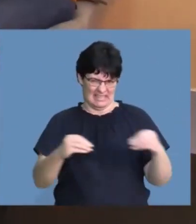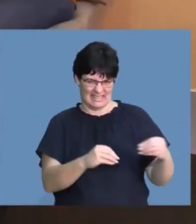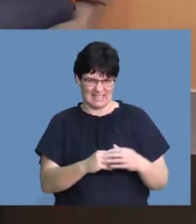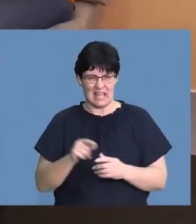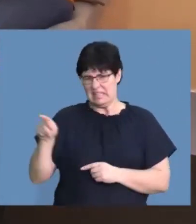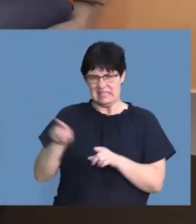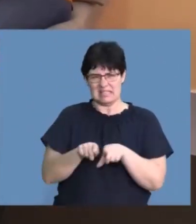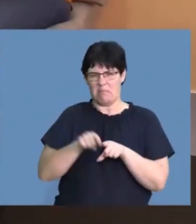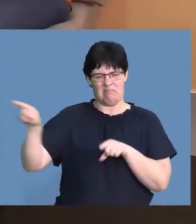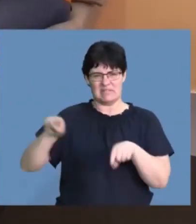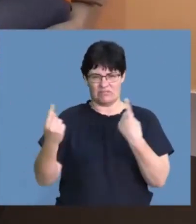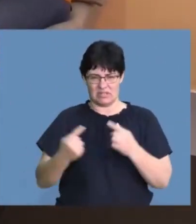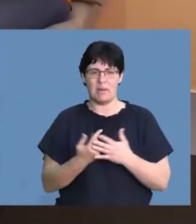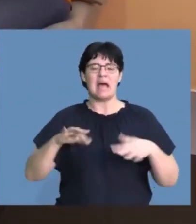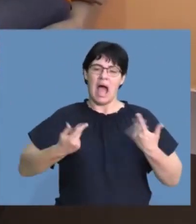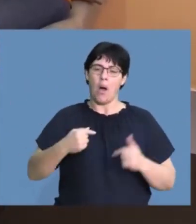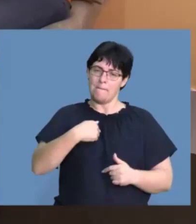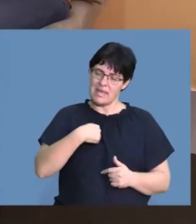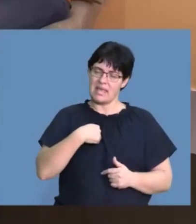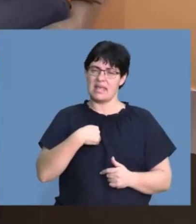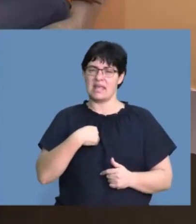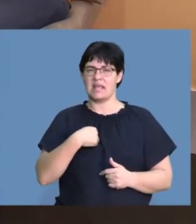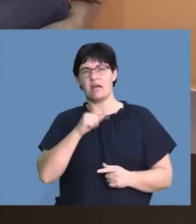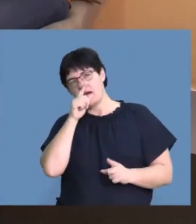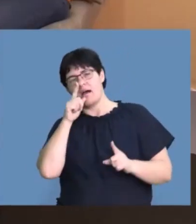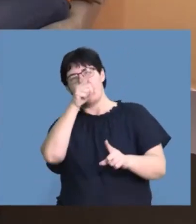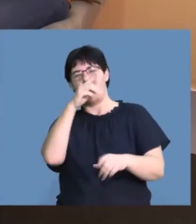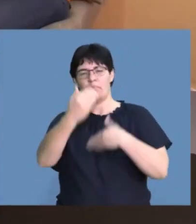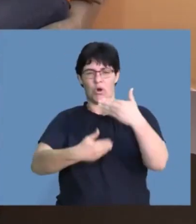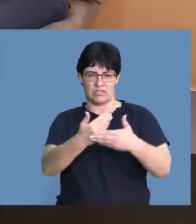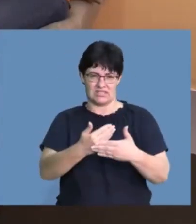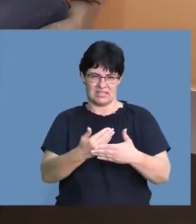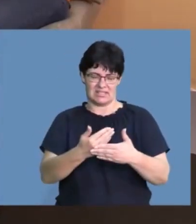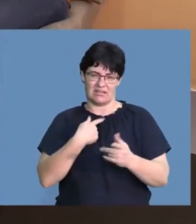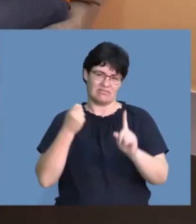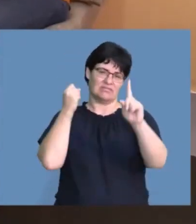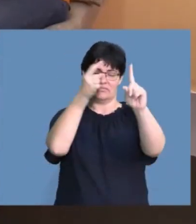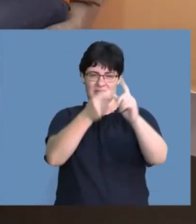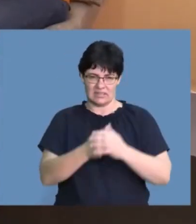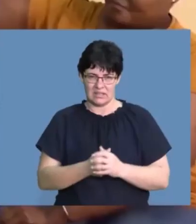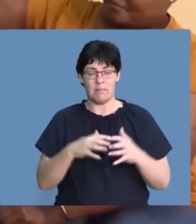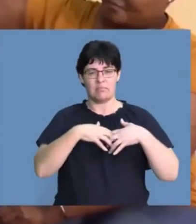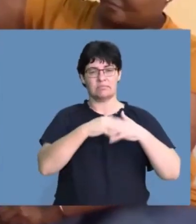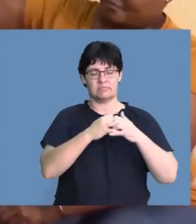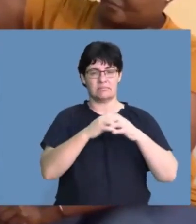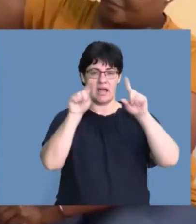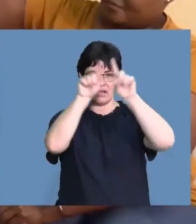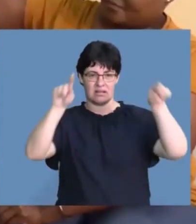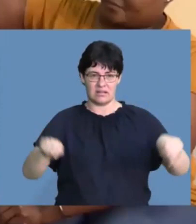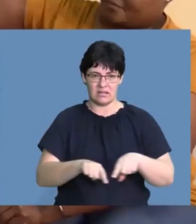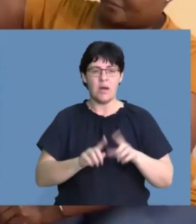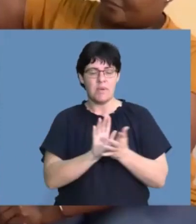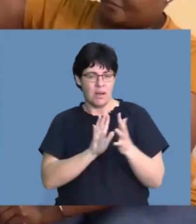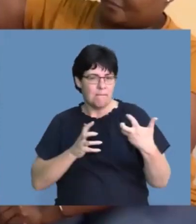than that one, but that's just the way in which I think, that's the way in which I am able to process information. So, what I've done is I've created a vision